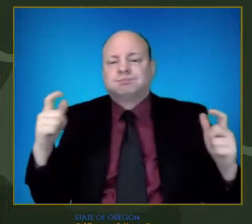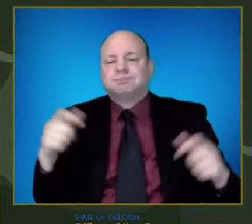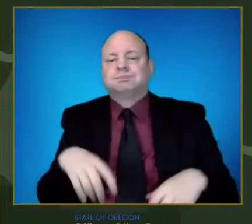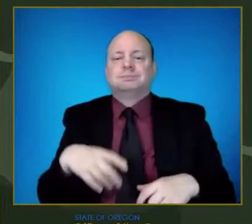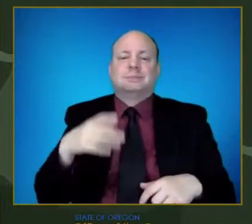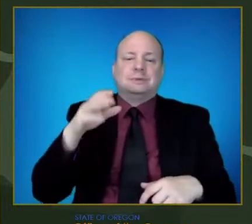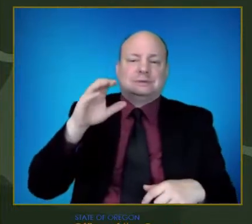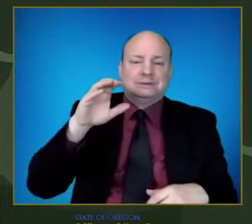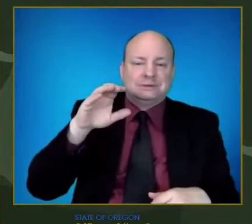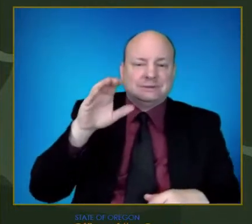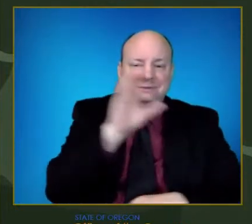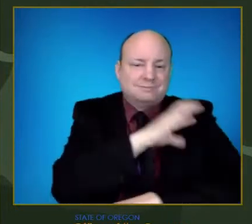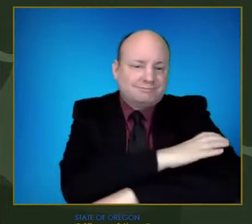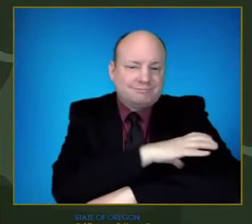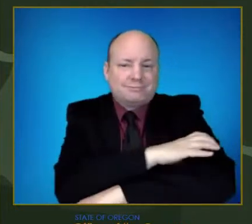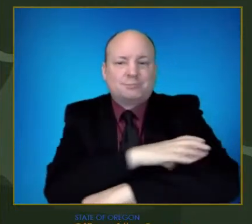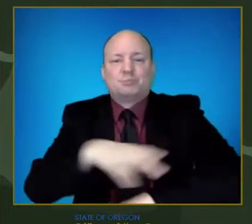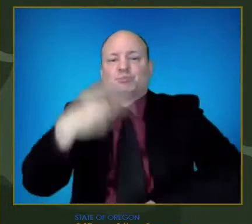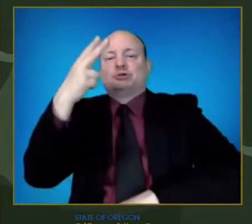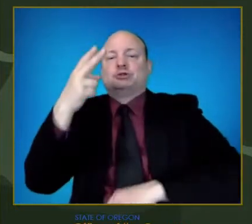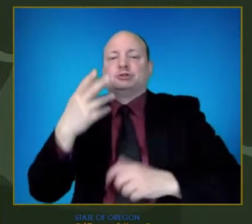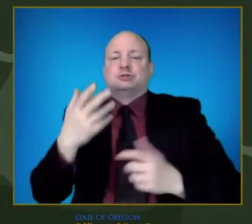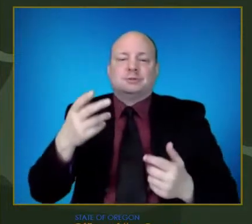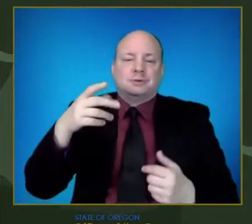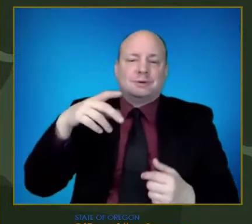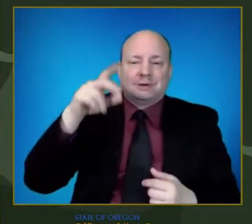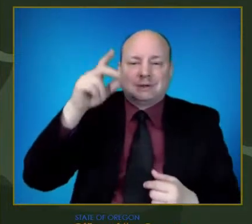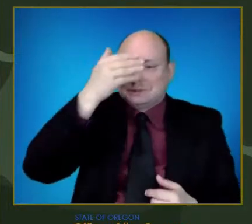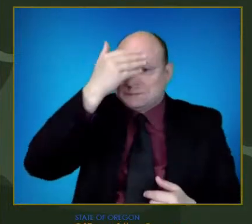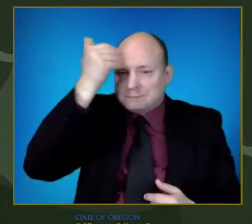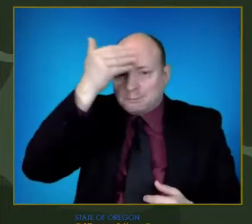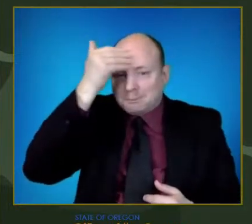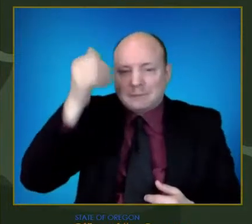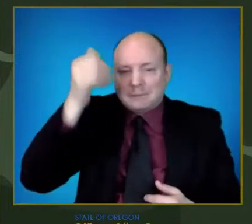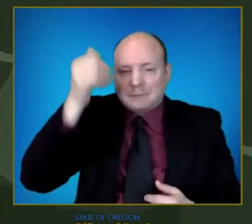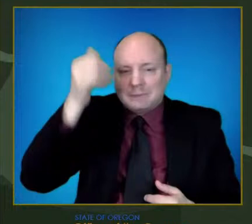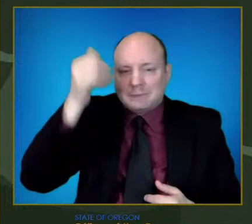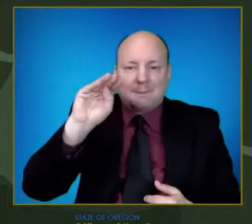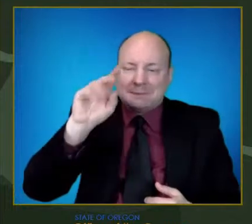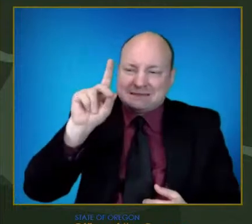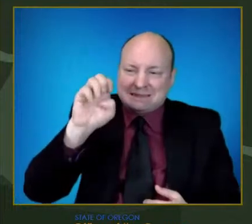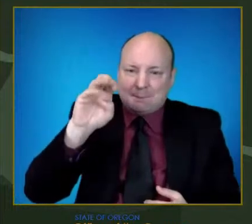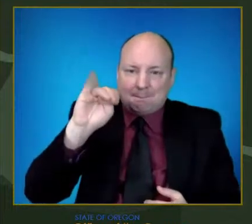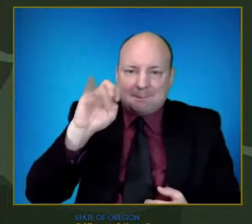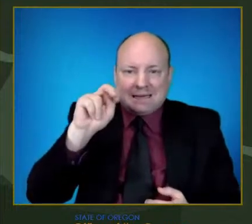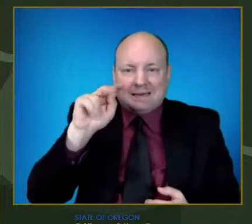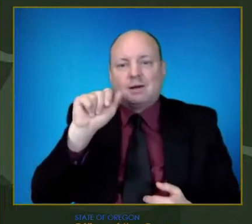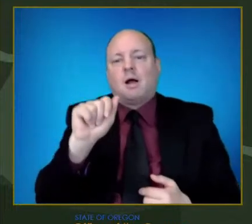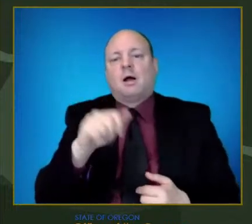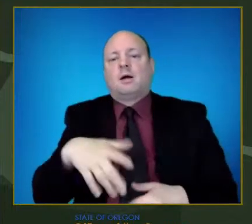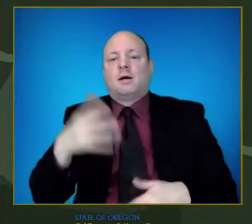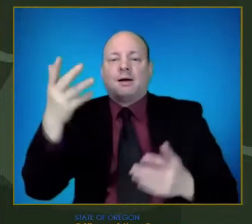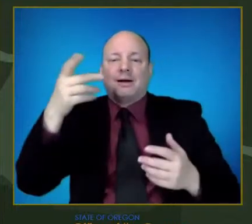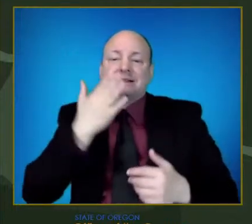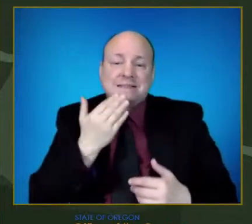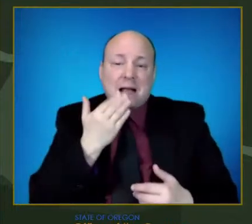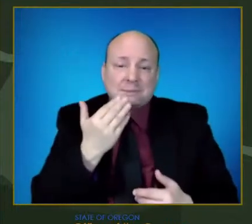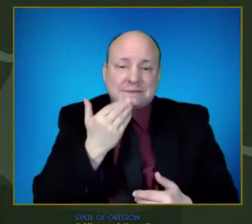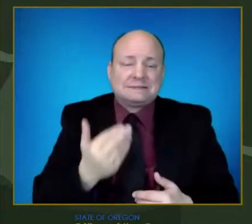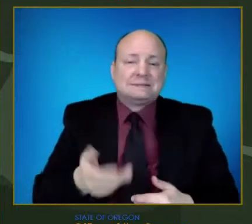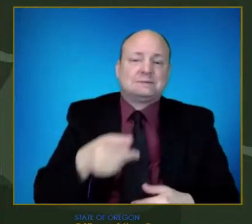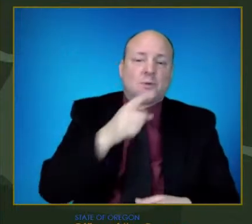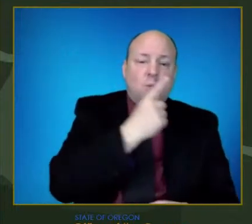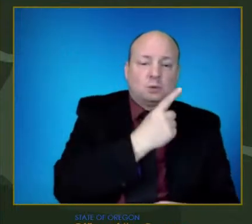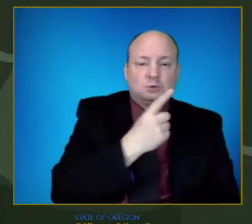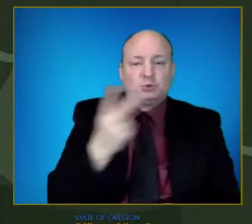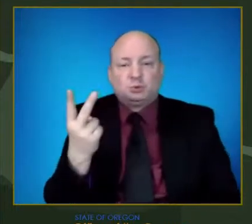hypertension, dementia or other neurological conditions, both type 1 and type 2 diabetes, Down syndrome, heart conditions,